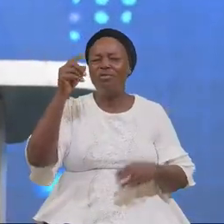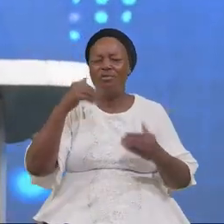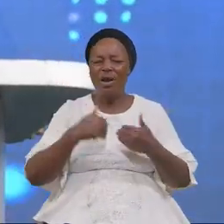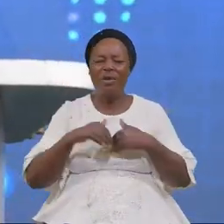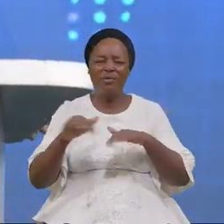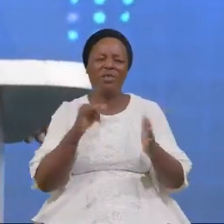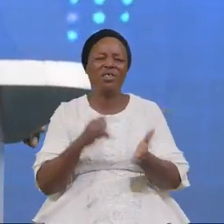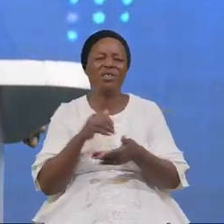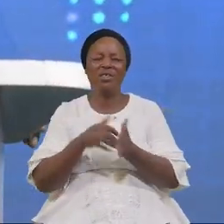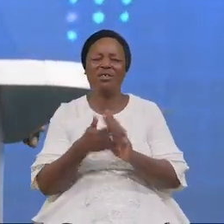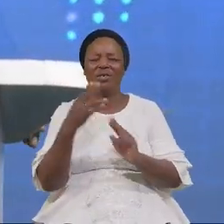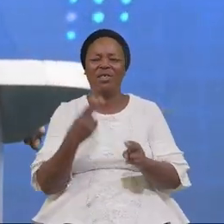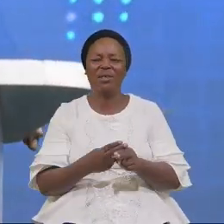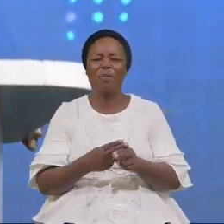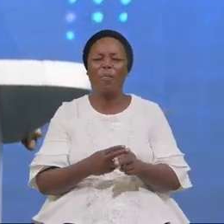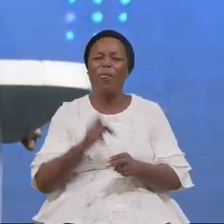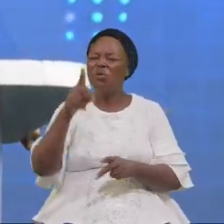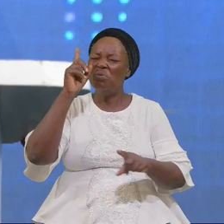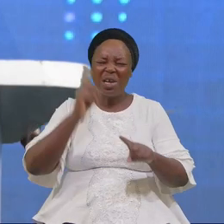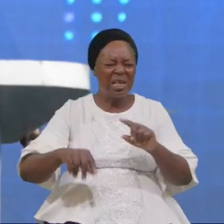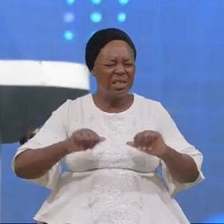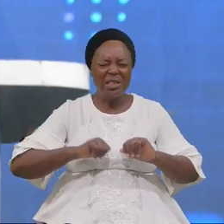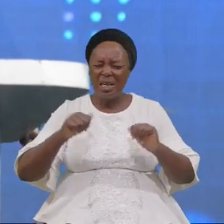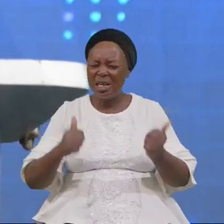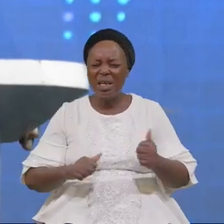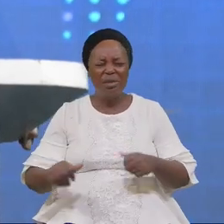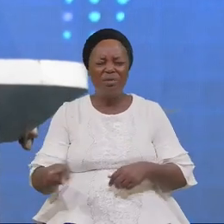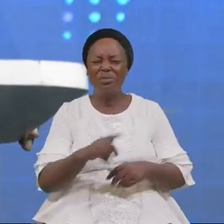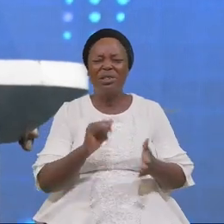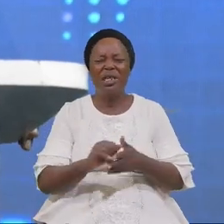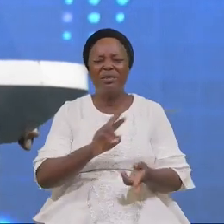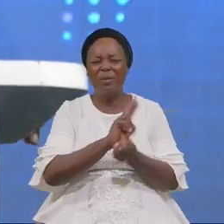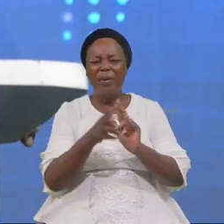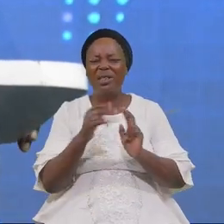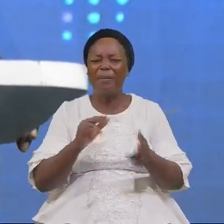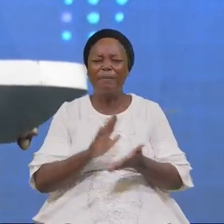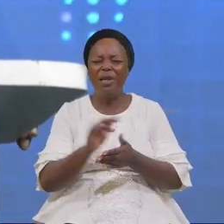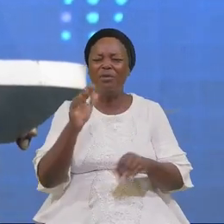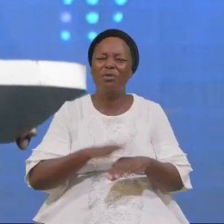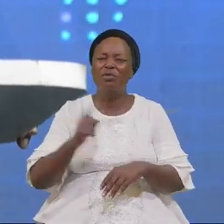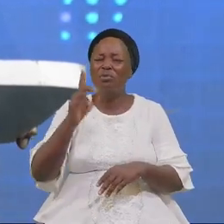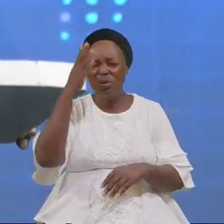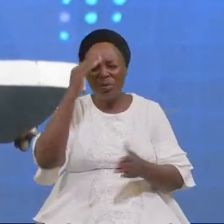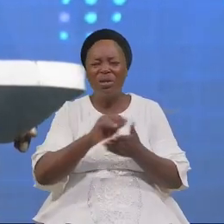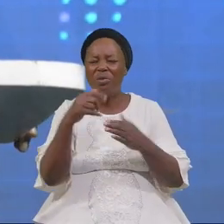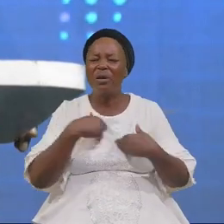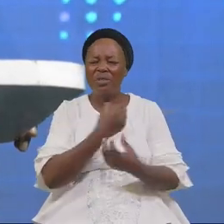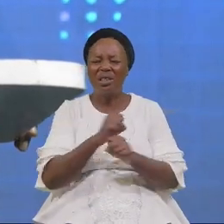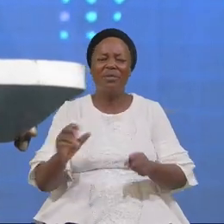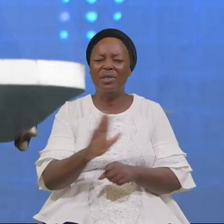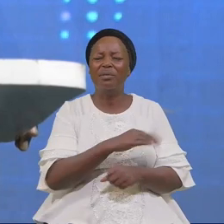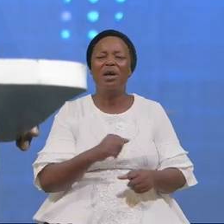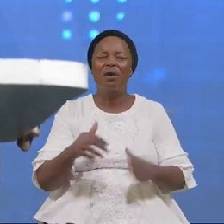it. You cannot deny those who repent and believe on Christ. We know you have saved them. Confirm it,